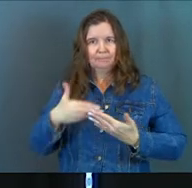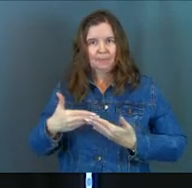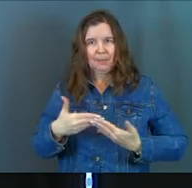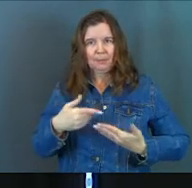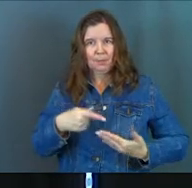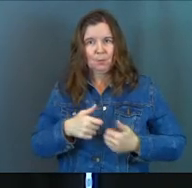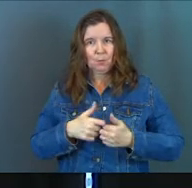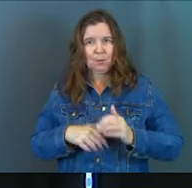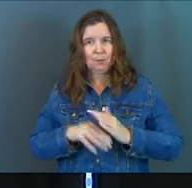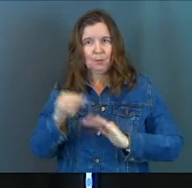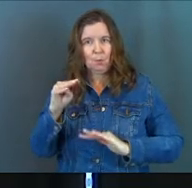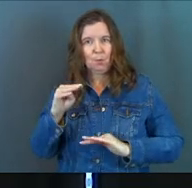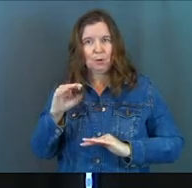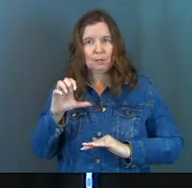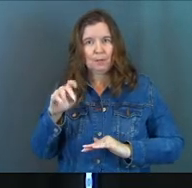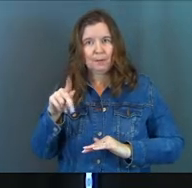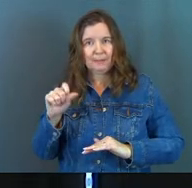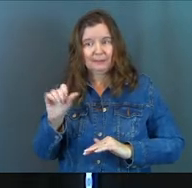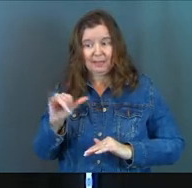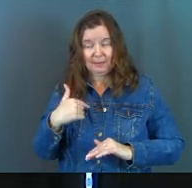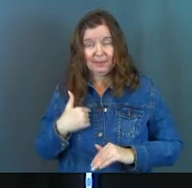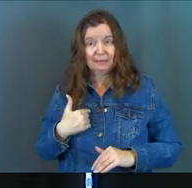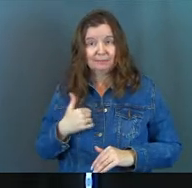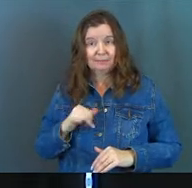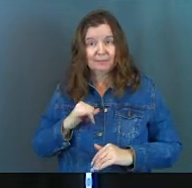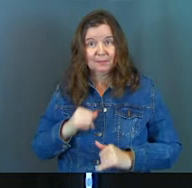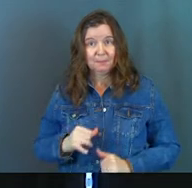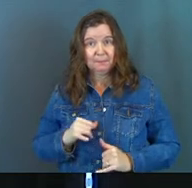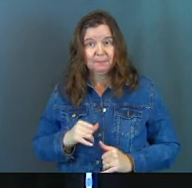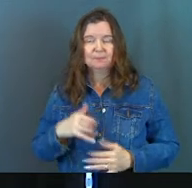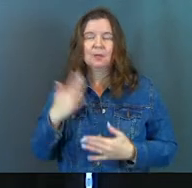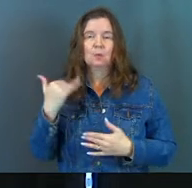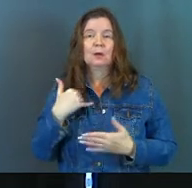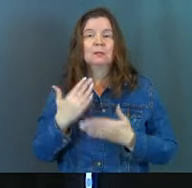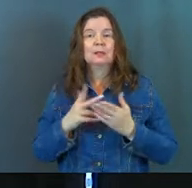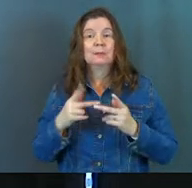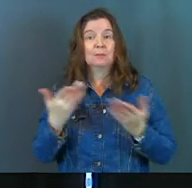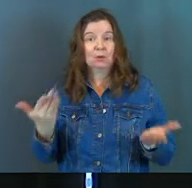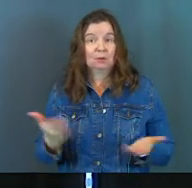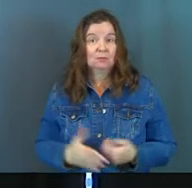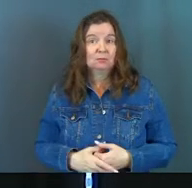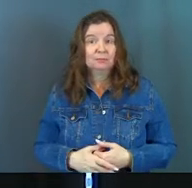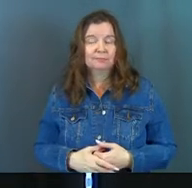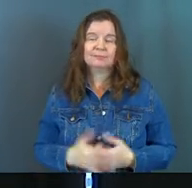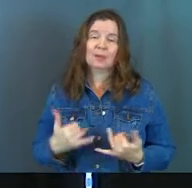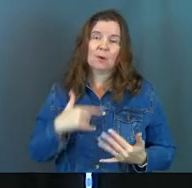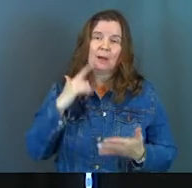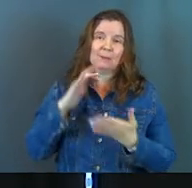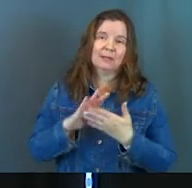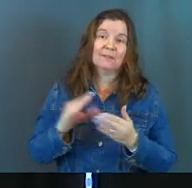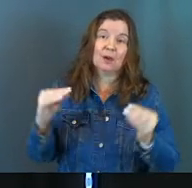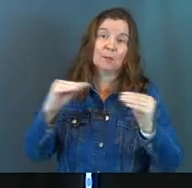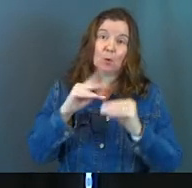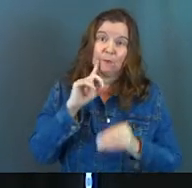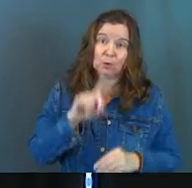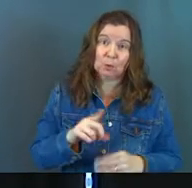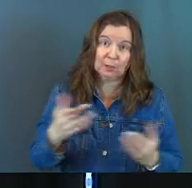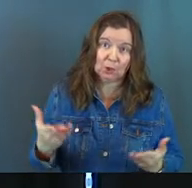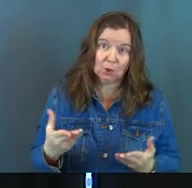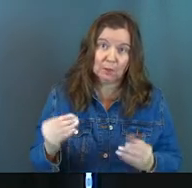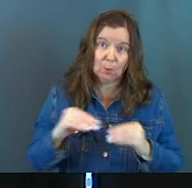baby with a moral compass like I had. And that's why some of you are here. Now, I believe there's way more for